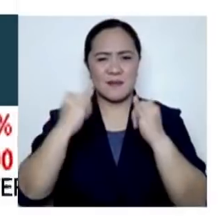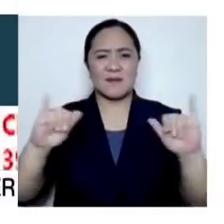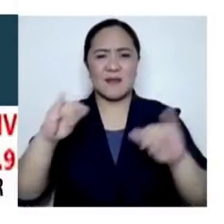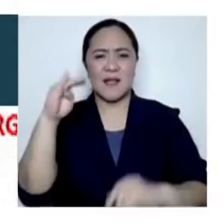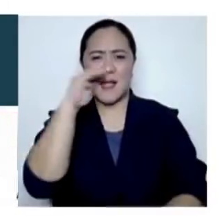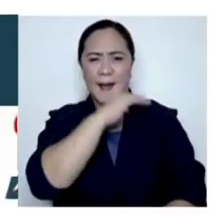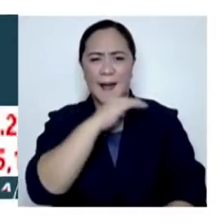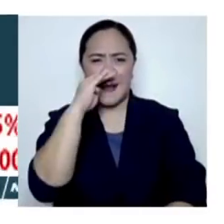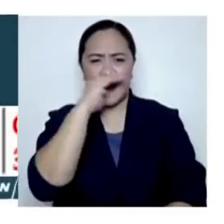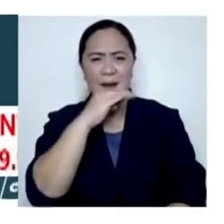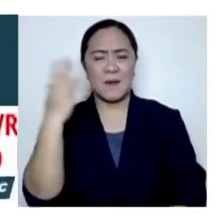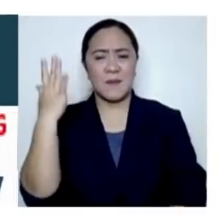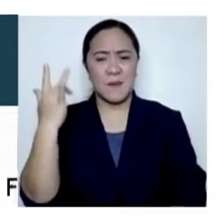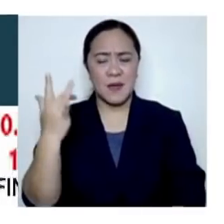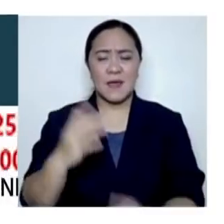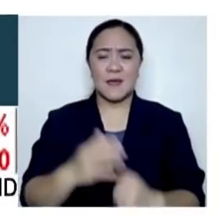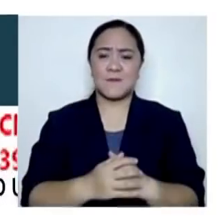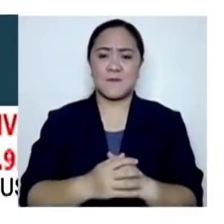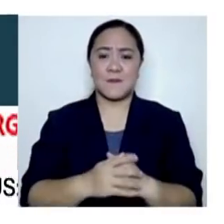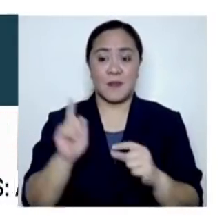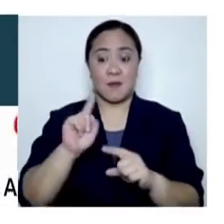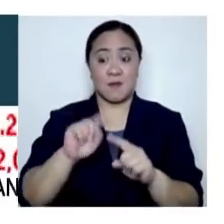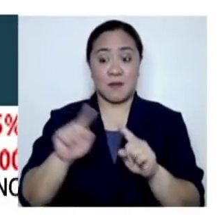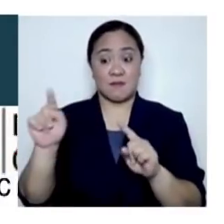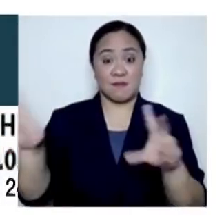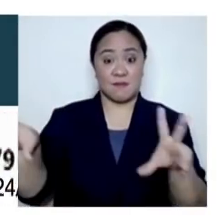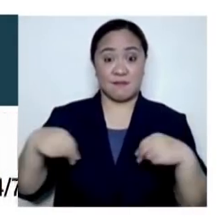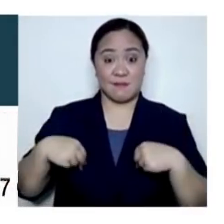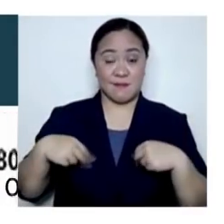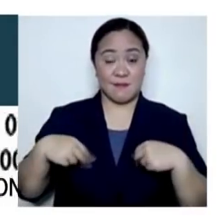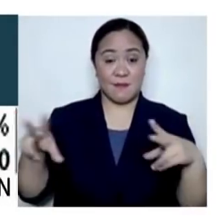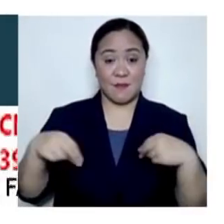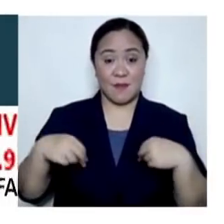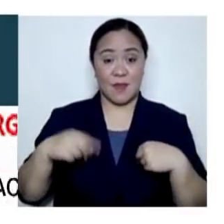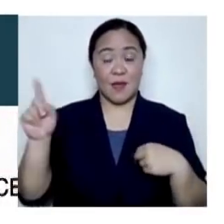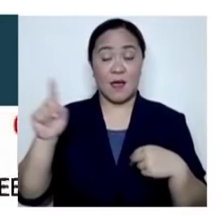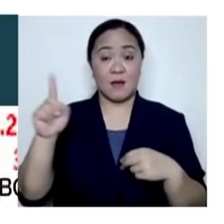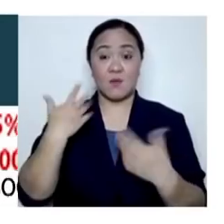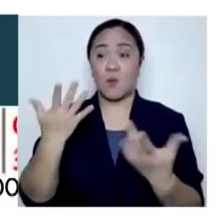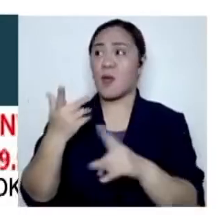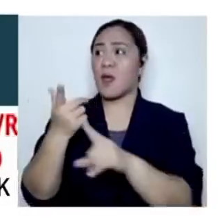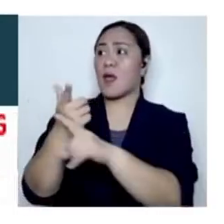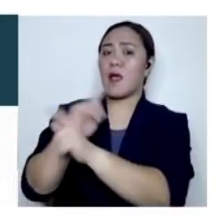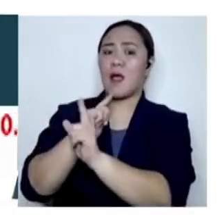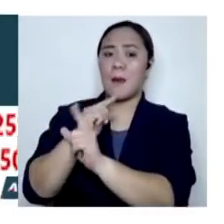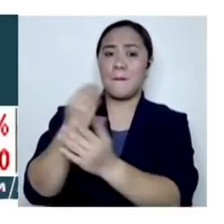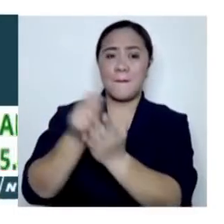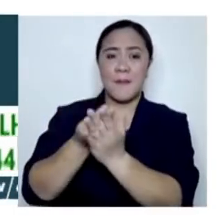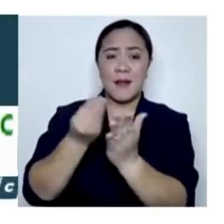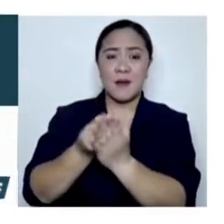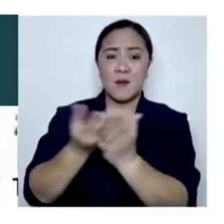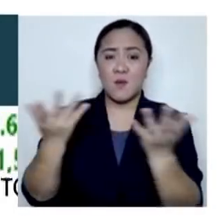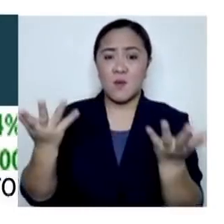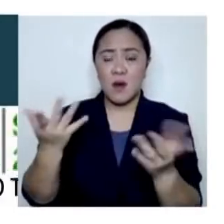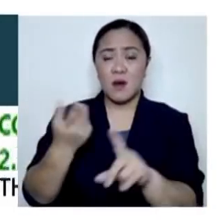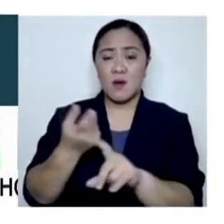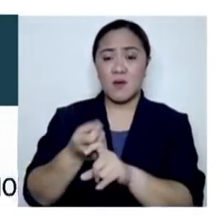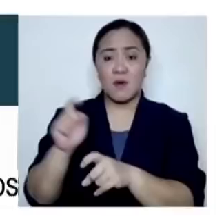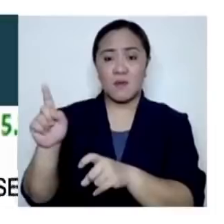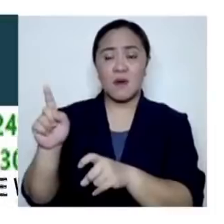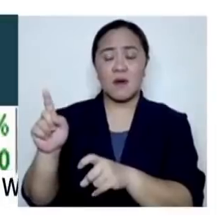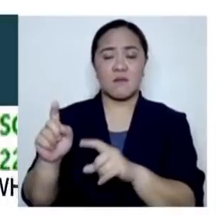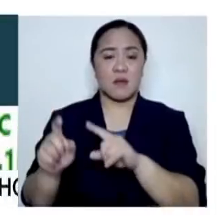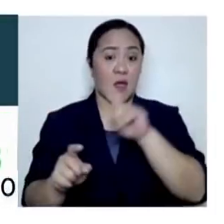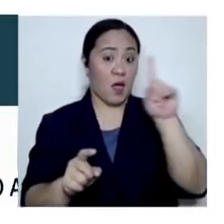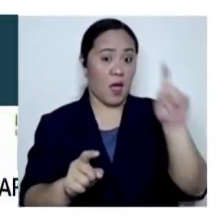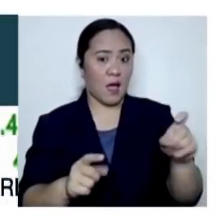there, right, with the admission that Michael Yang indeed loaned them money, but you didn't. Why do you think it's important